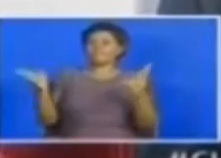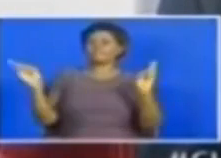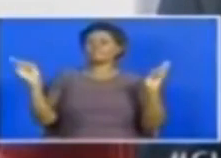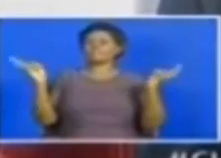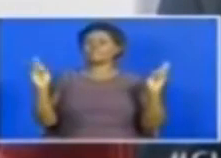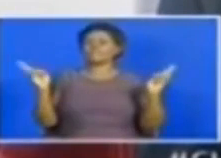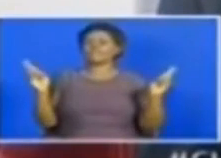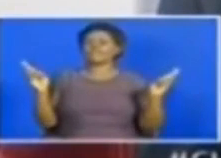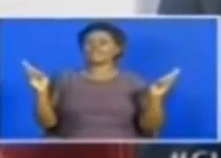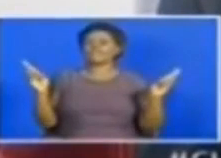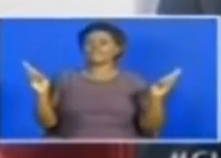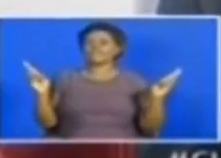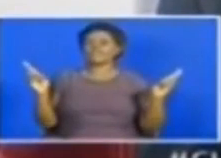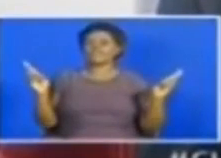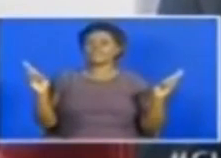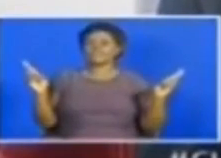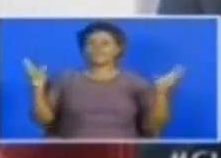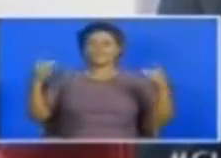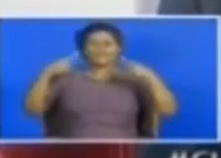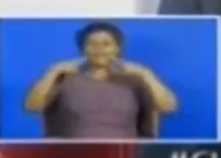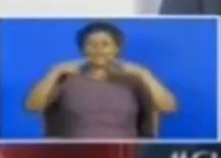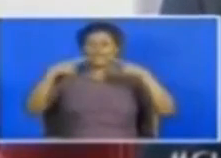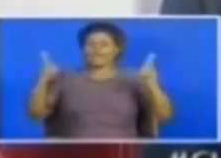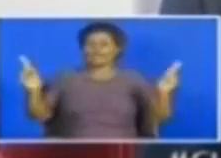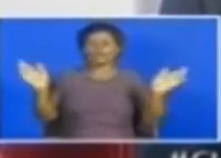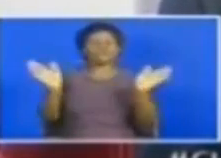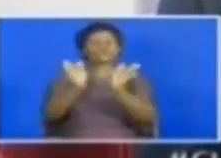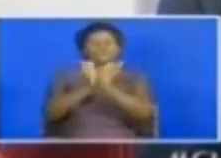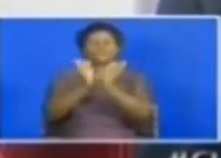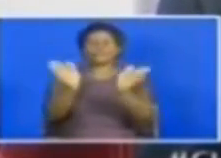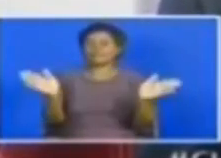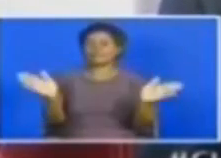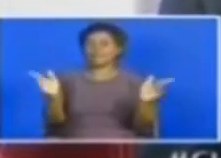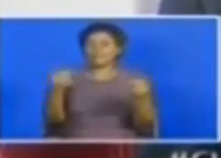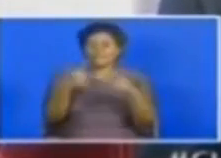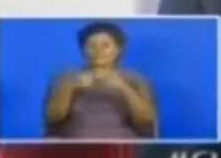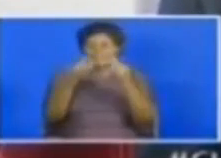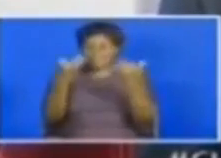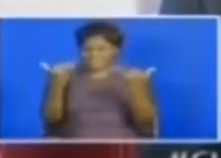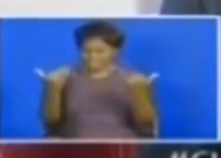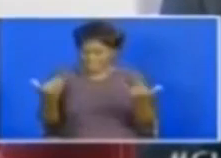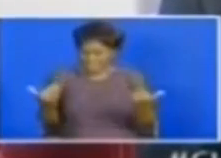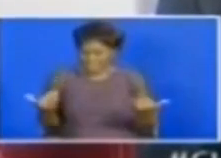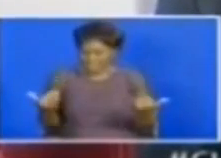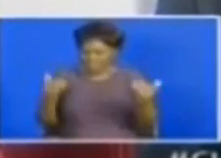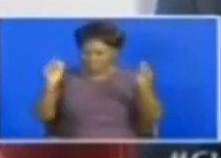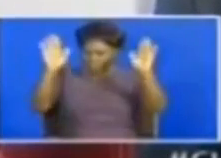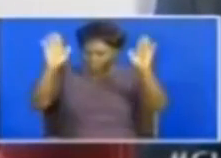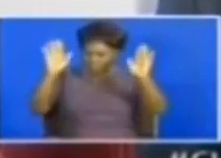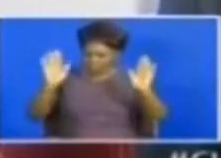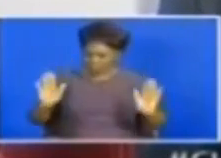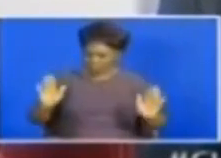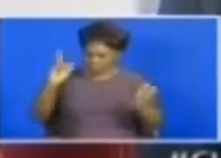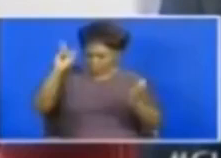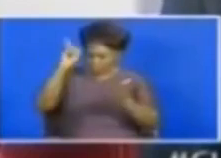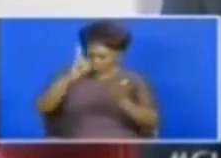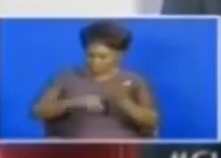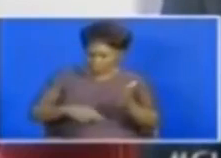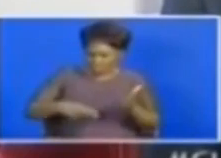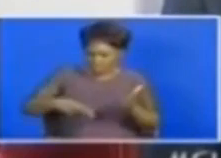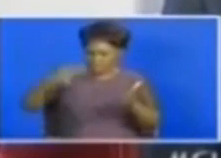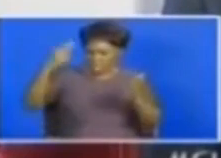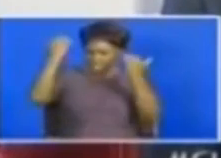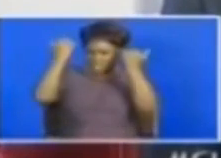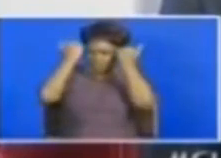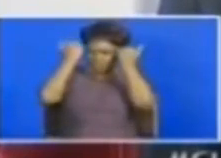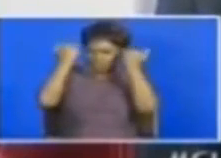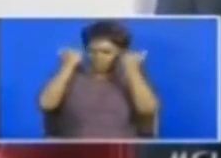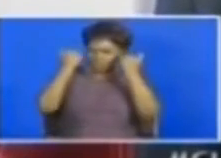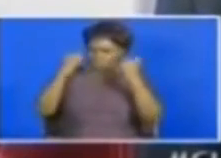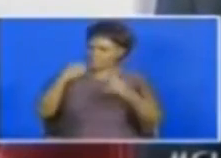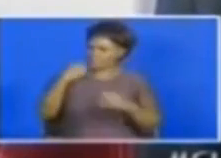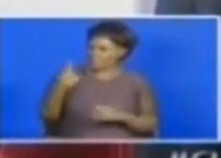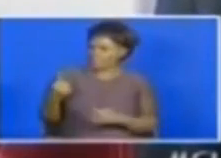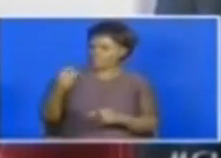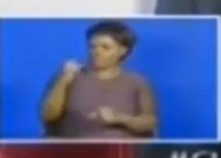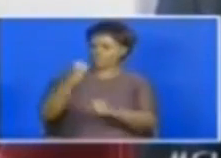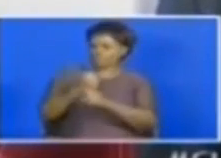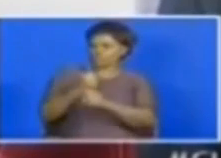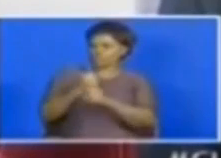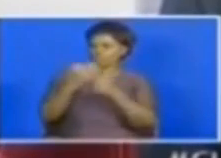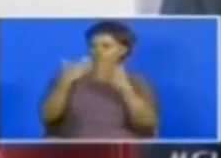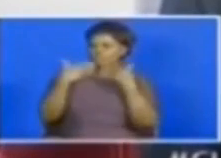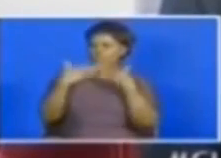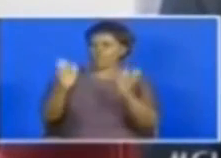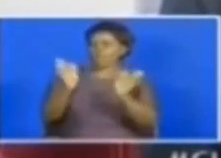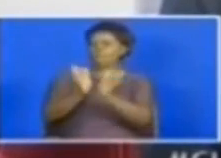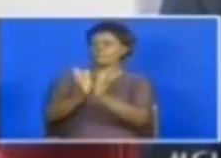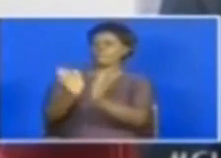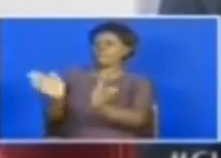options available to the Kenyans and public. But for now, the most important thing that the High Court had asked us to do, we've already done. Mm-hmm.